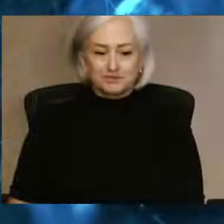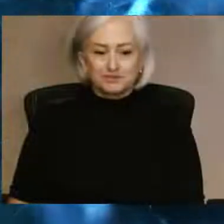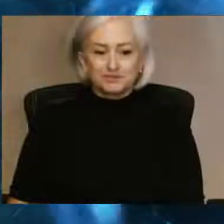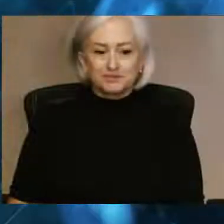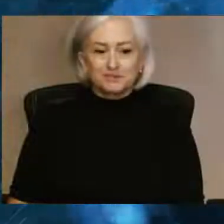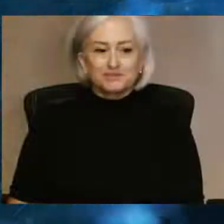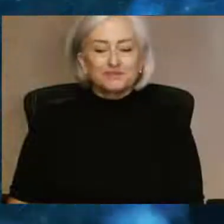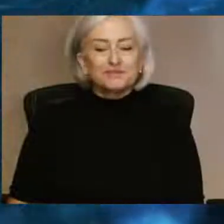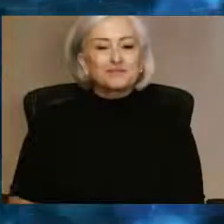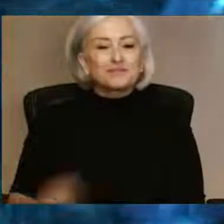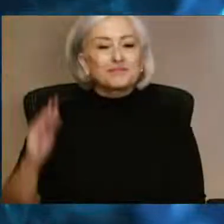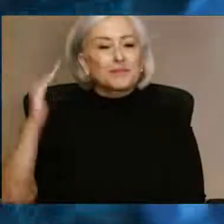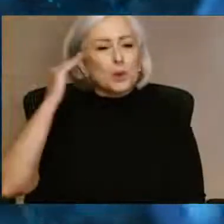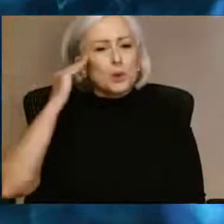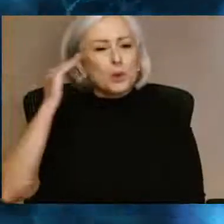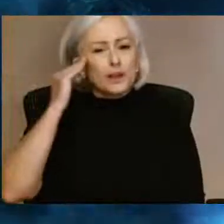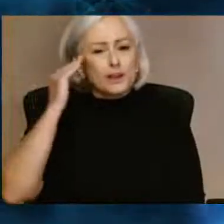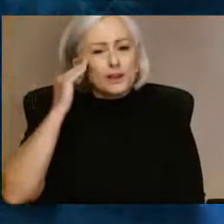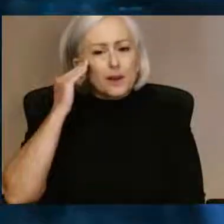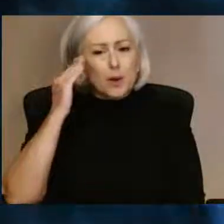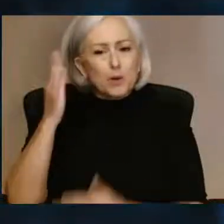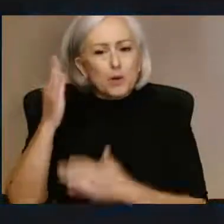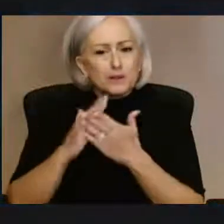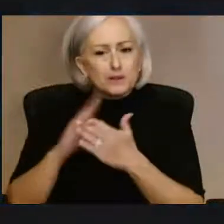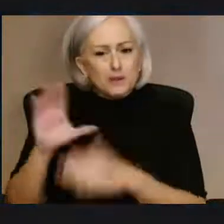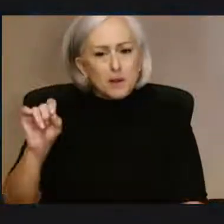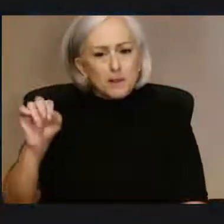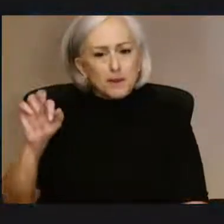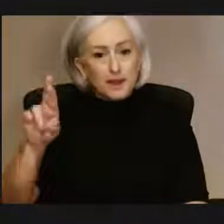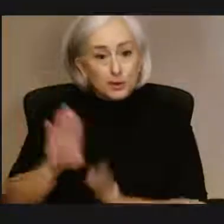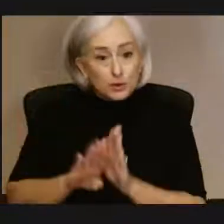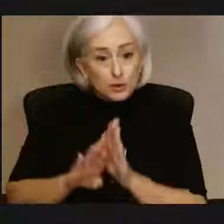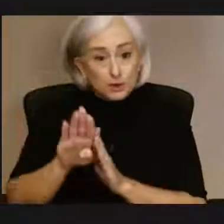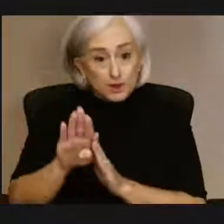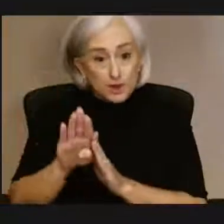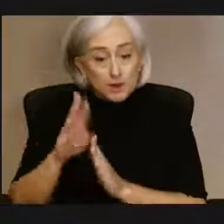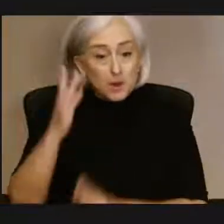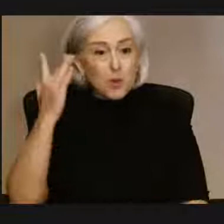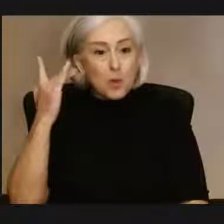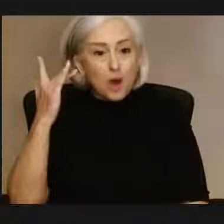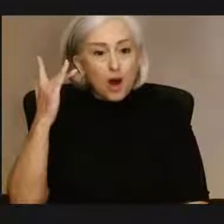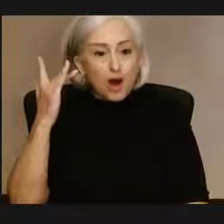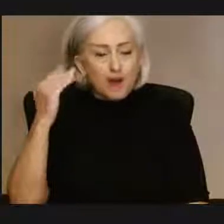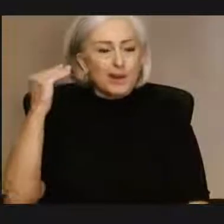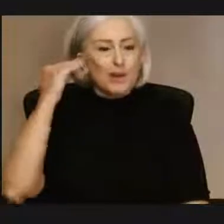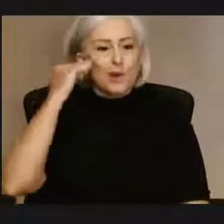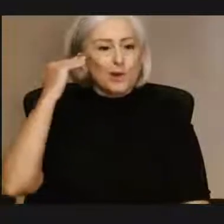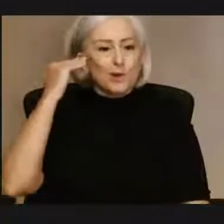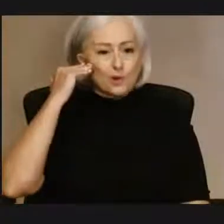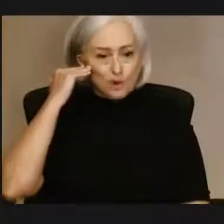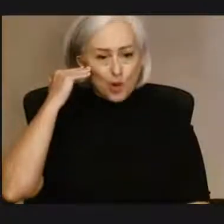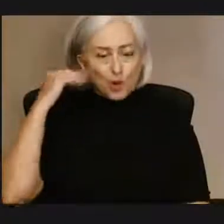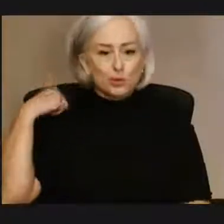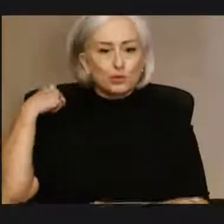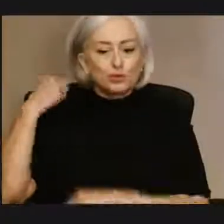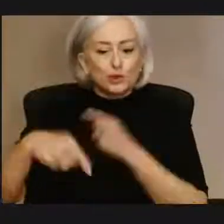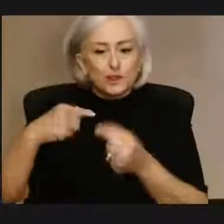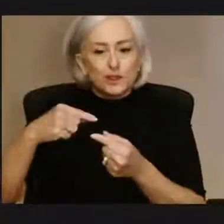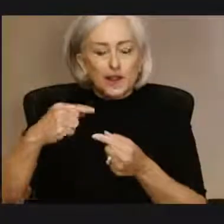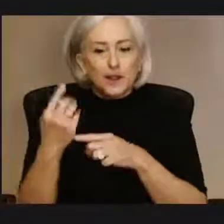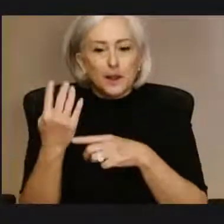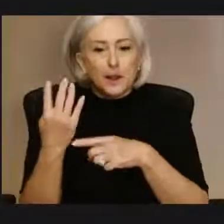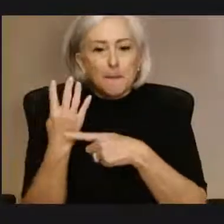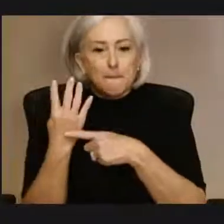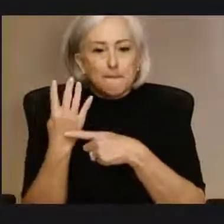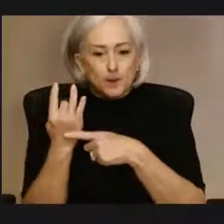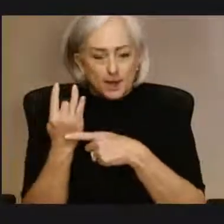We know a fraction of cancers develop as a result of known genetic mutations. For example, approximately 10% of